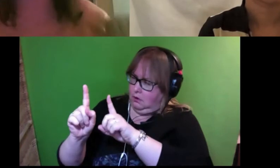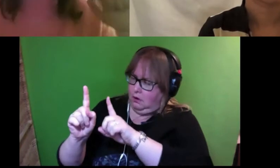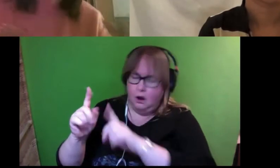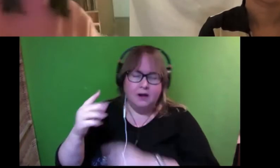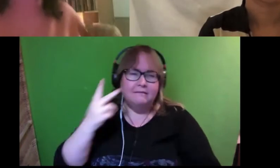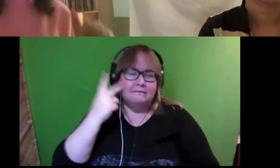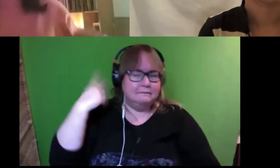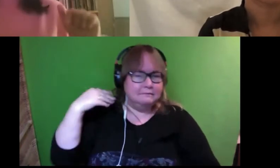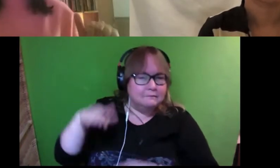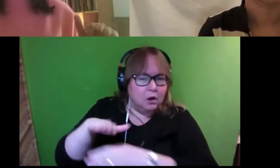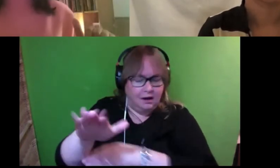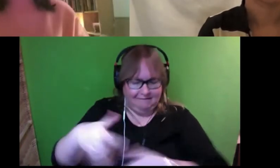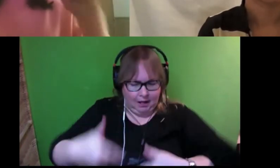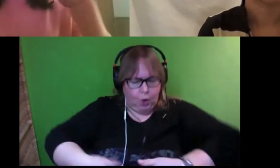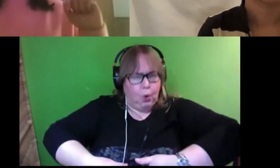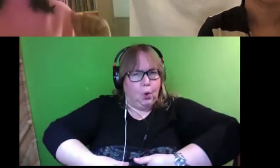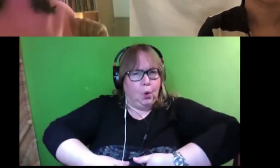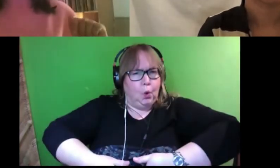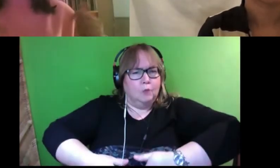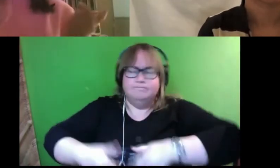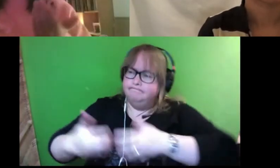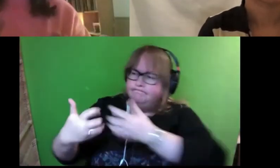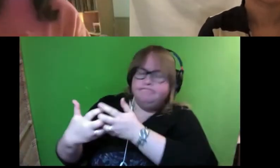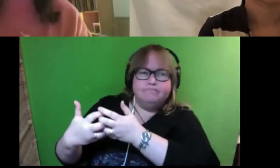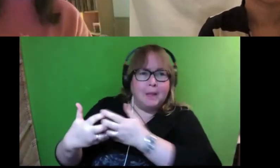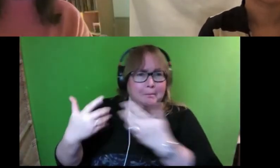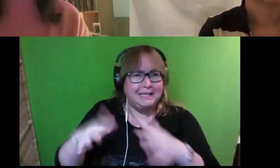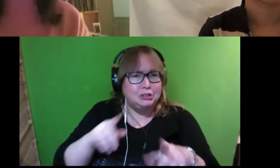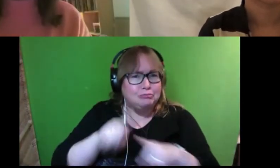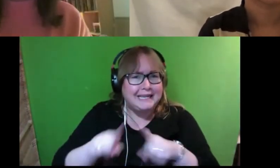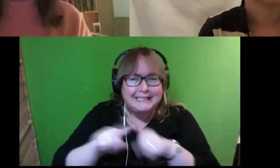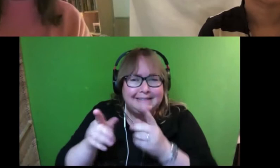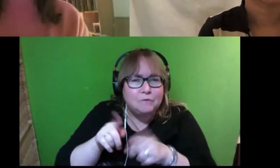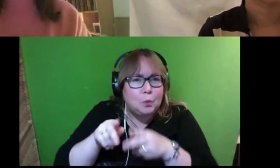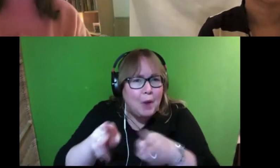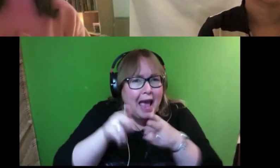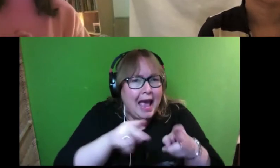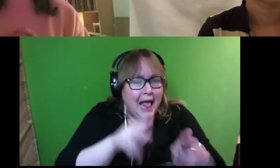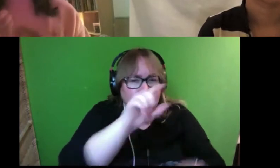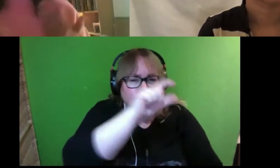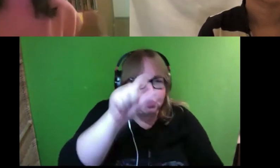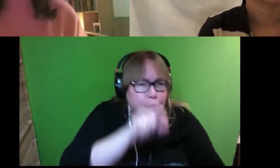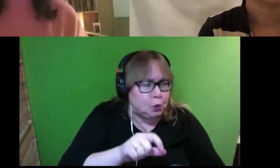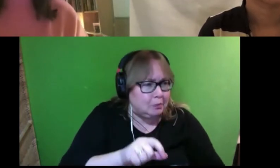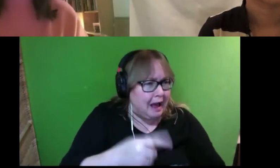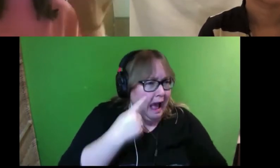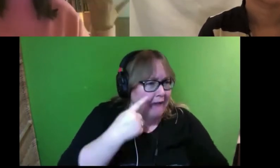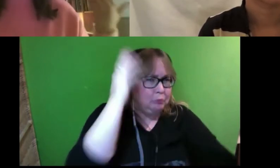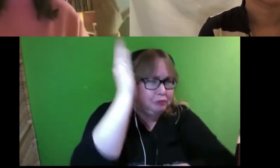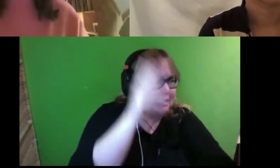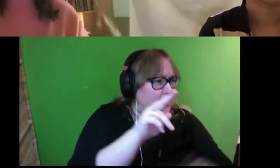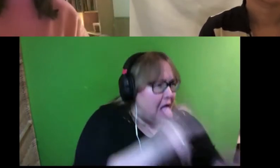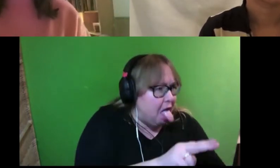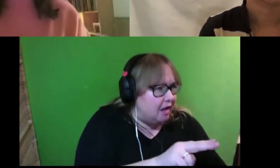on all the Zoom talks, trying to get that information. And again, this idea of certainty, exactly what you're saying, that wasn't serving me. And I